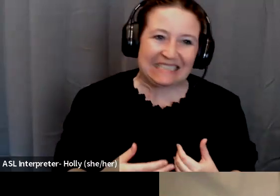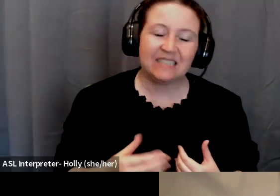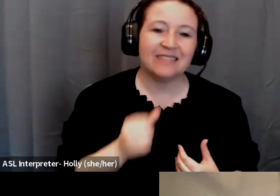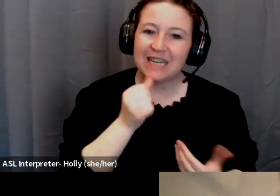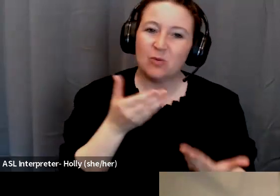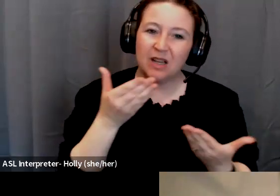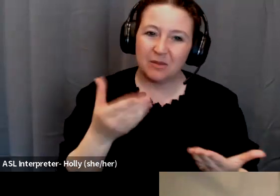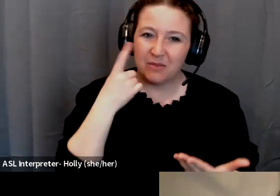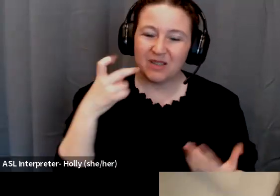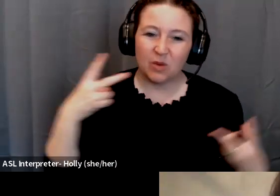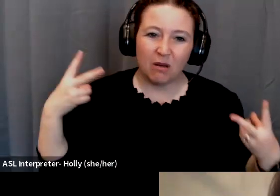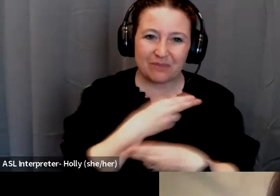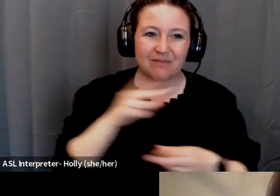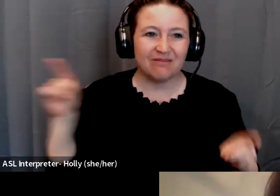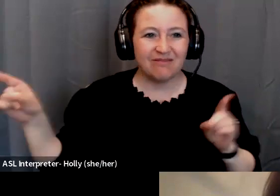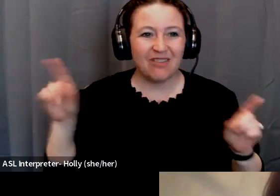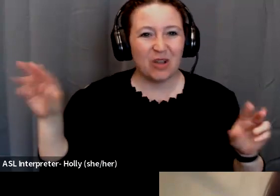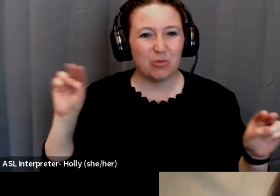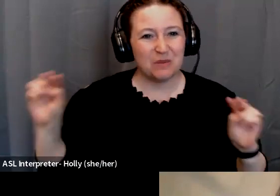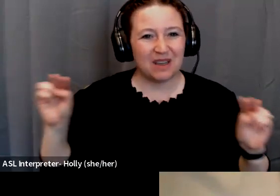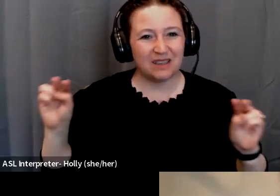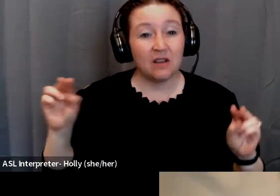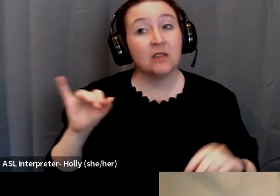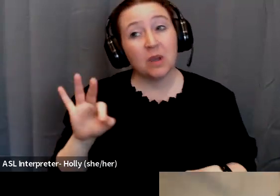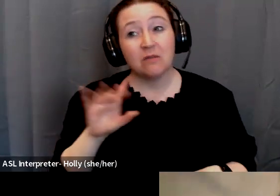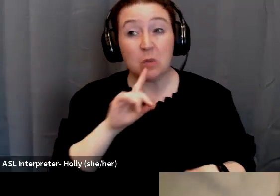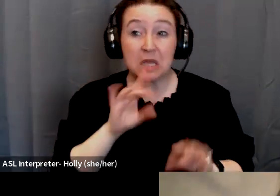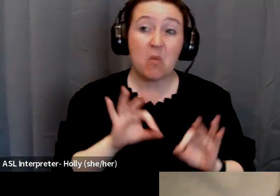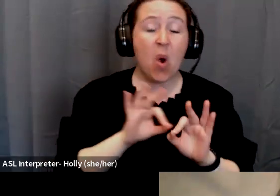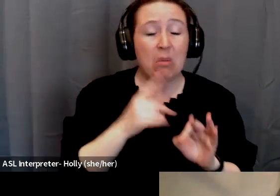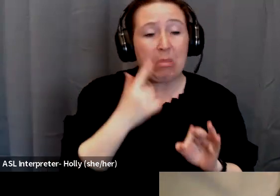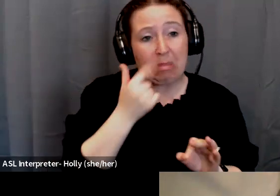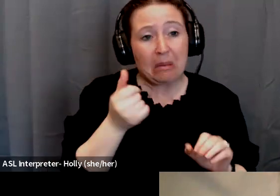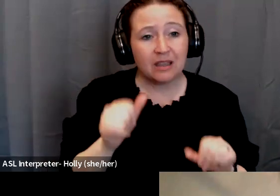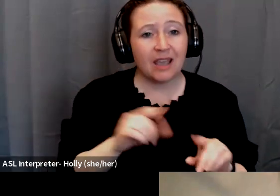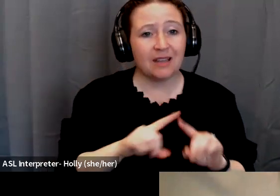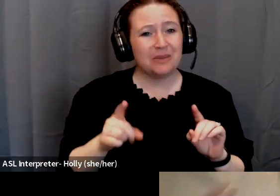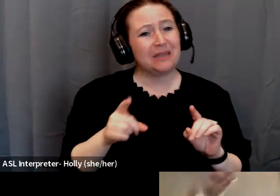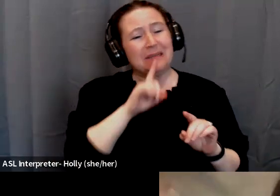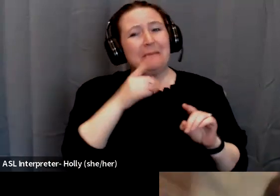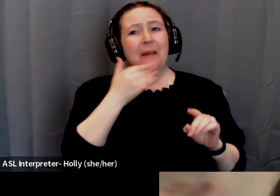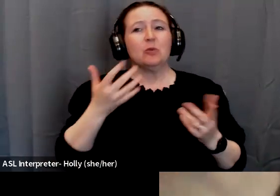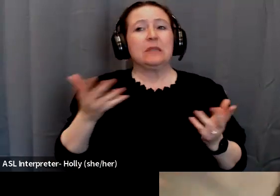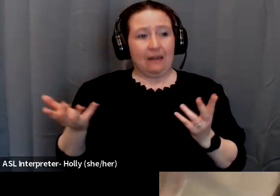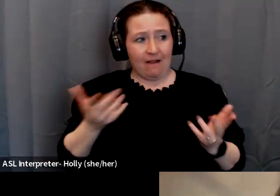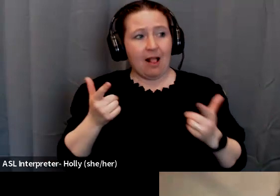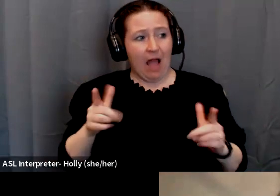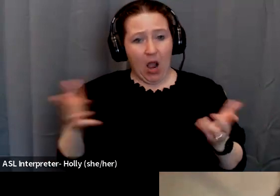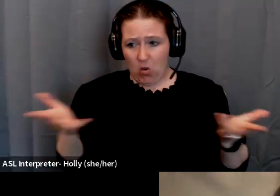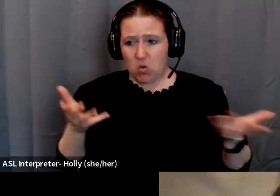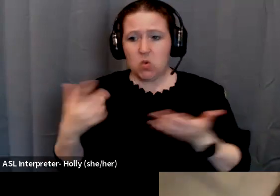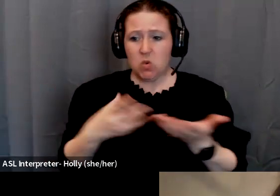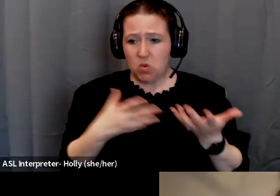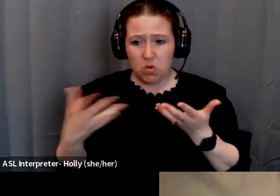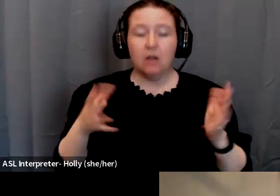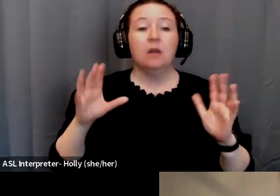views. So unless it's really important, you don't want to do that. You want to allow people to share their views. But I call for the vote, and so now we're going to have a